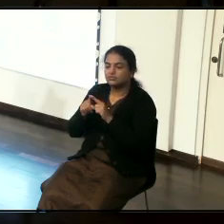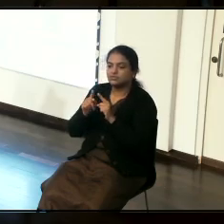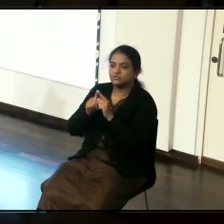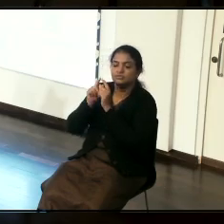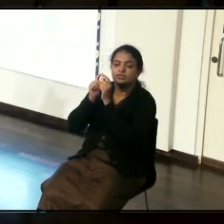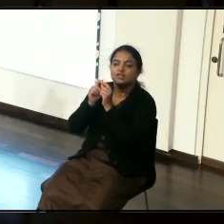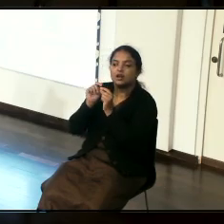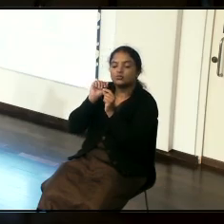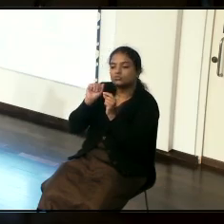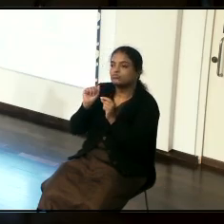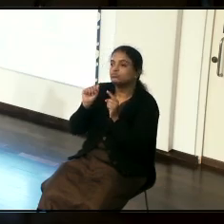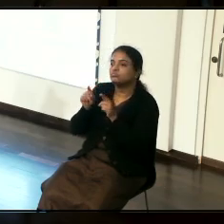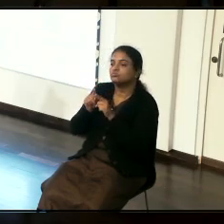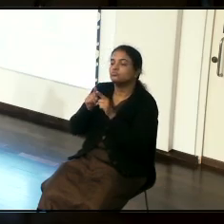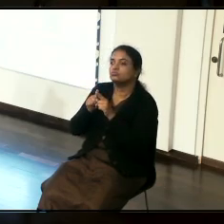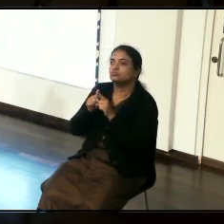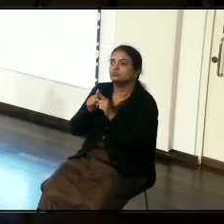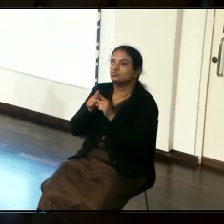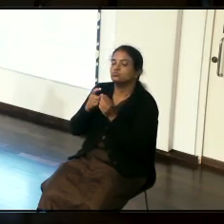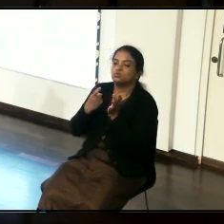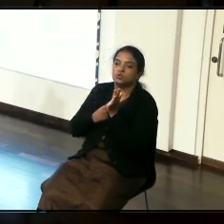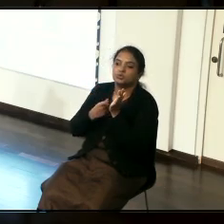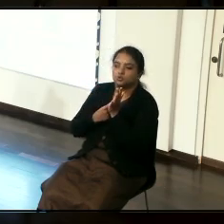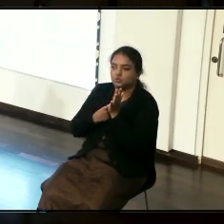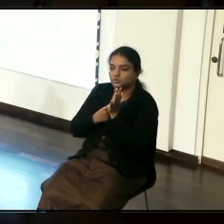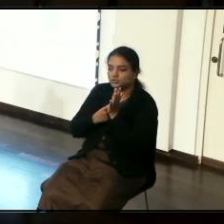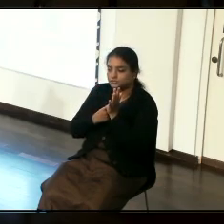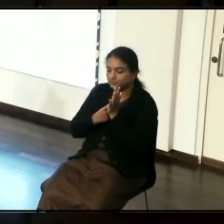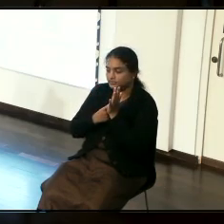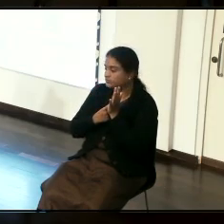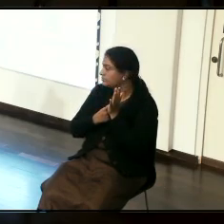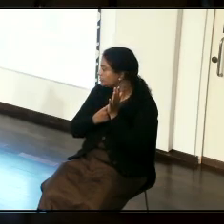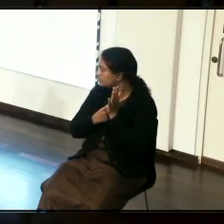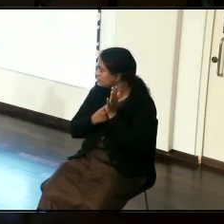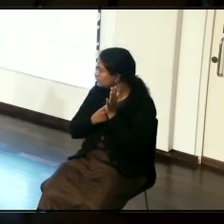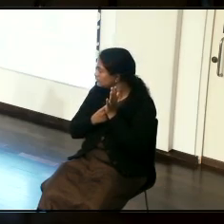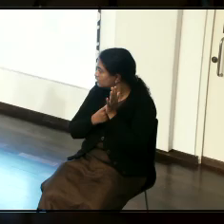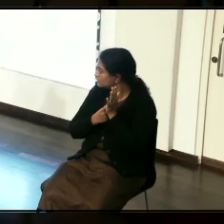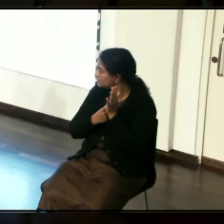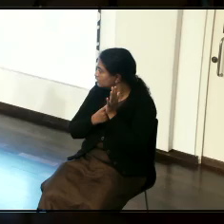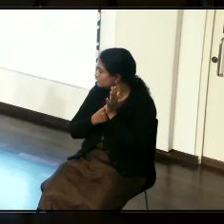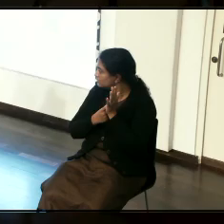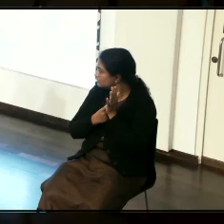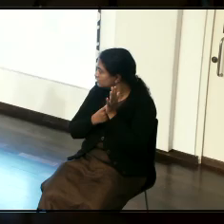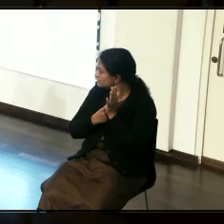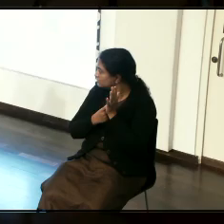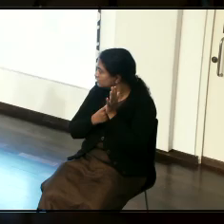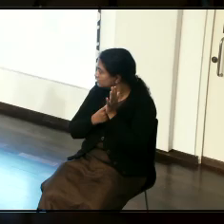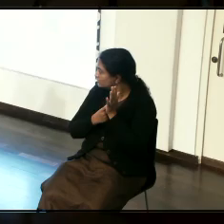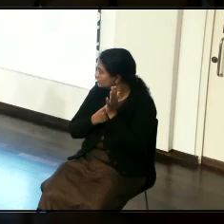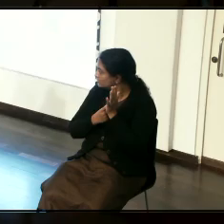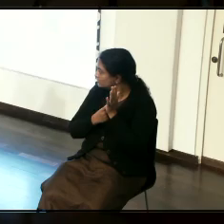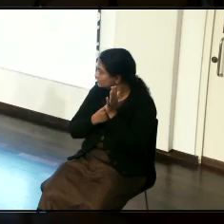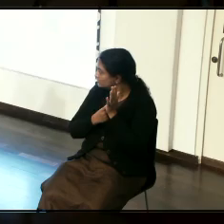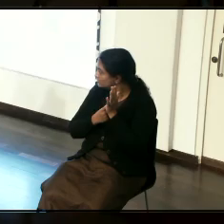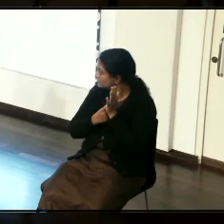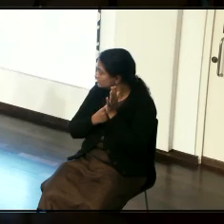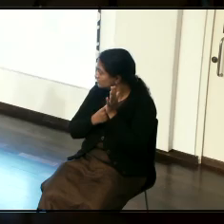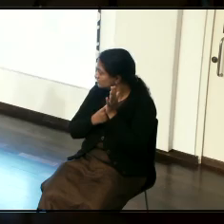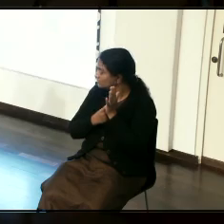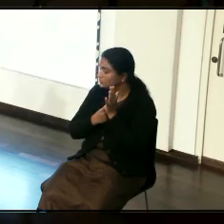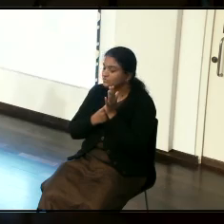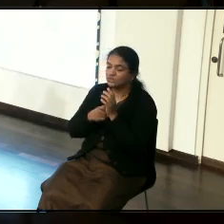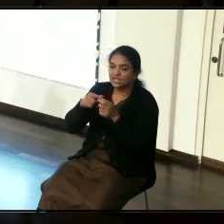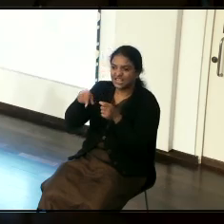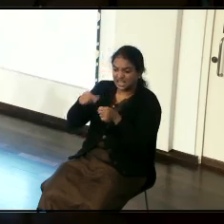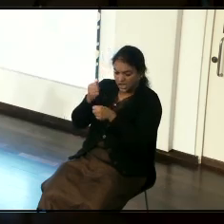through centuries of colonial rule. Often misunderstood as merely hybrid, Goan